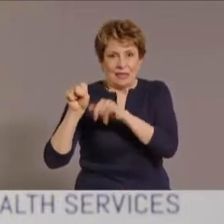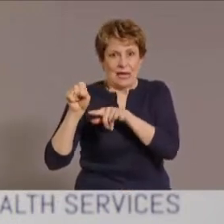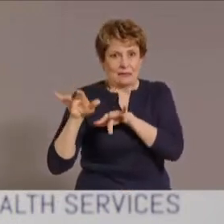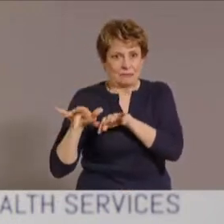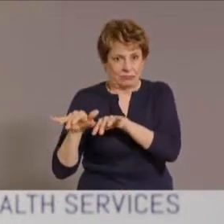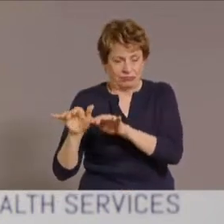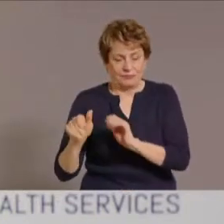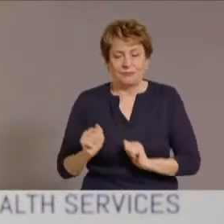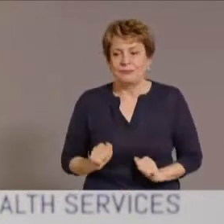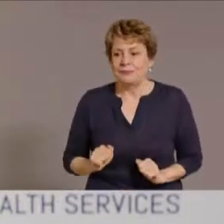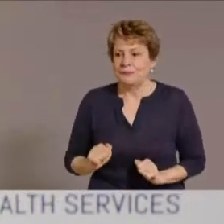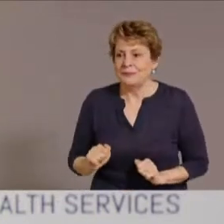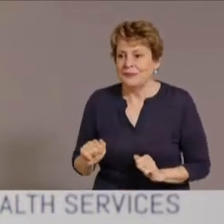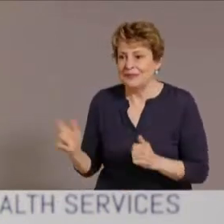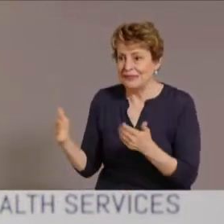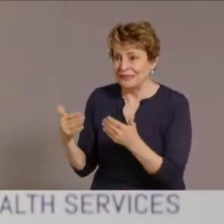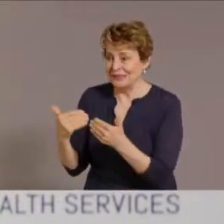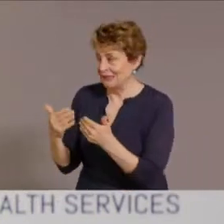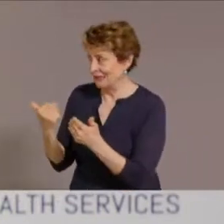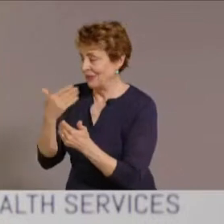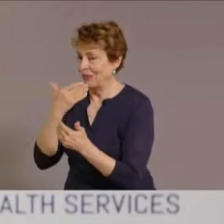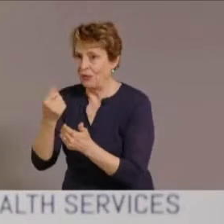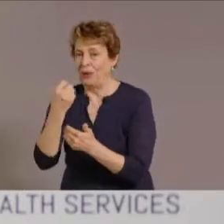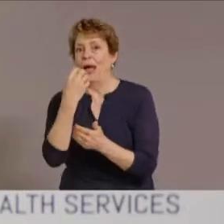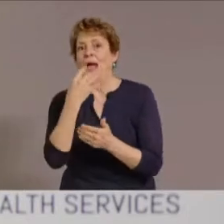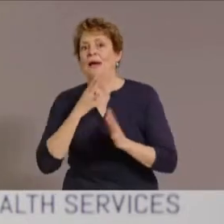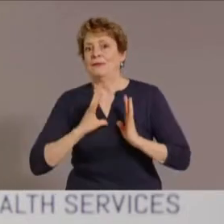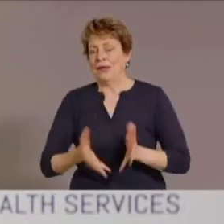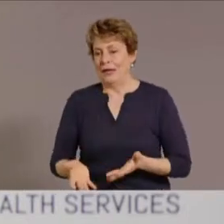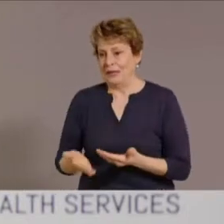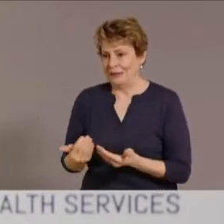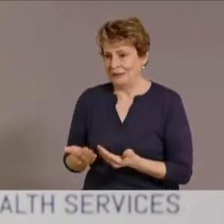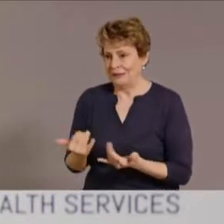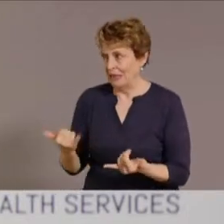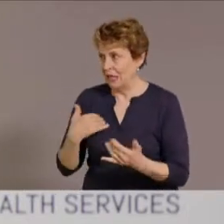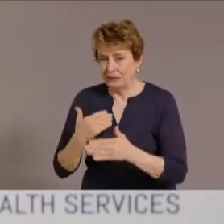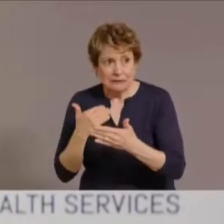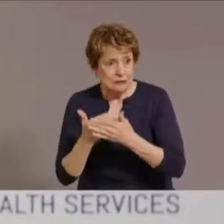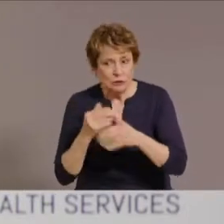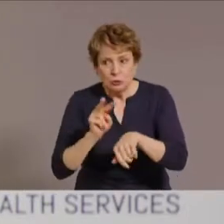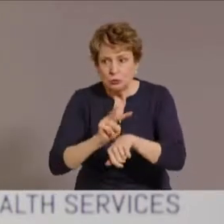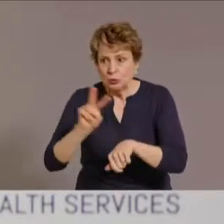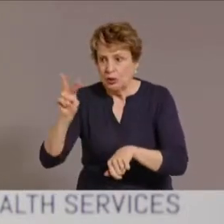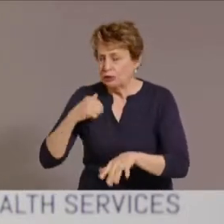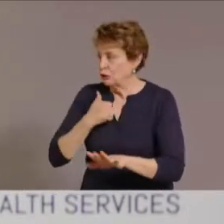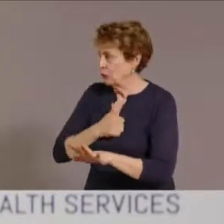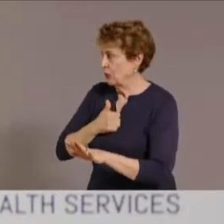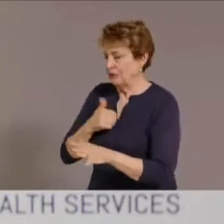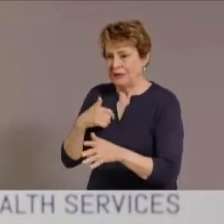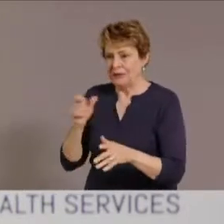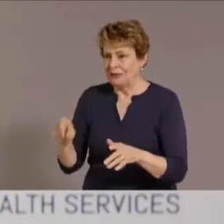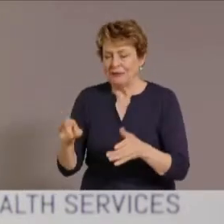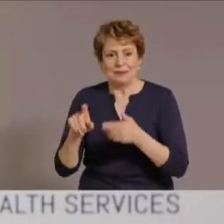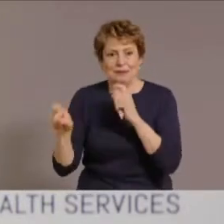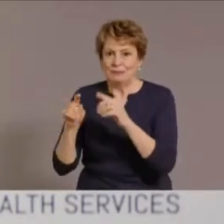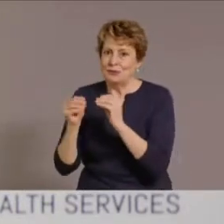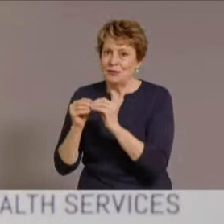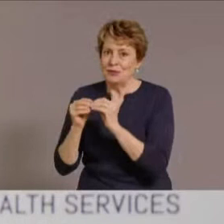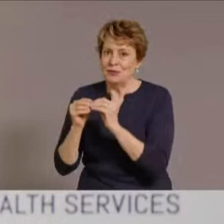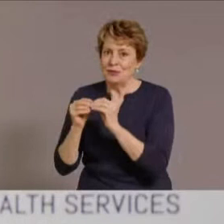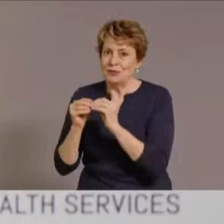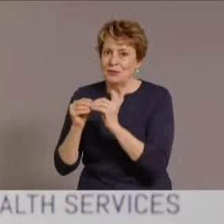those we couldn't get to. We did our best, and everyone have a great weekend. Thank you, Dr. Christ. Have a good weekend. Thank you.